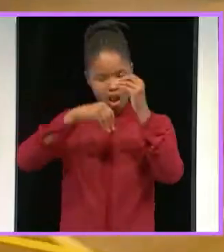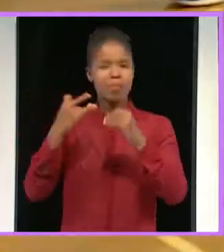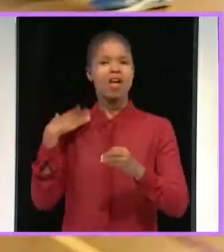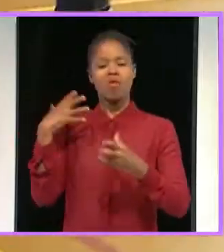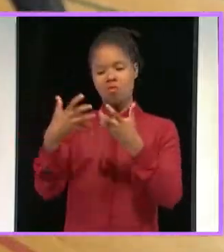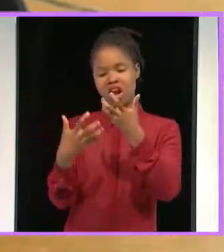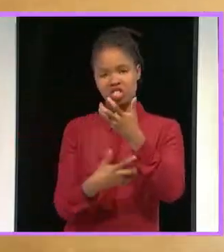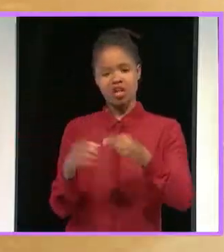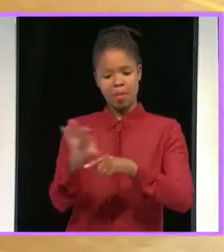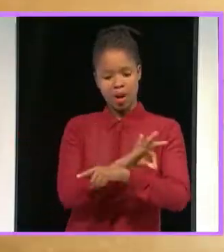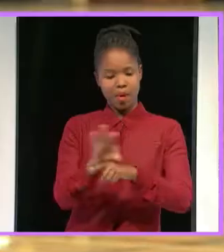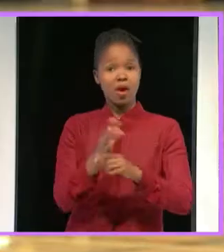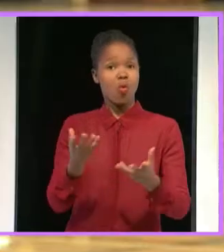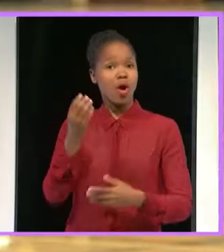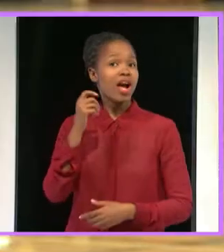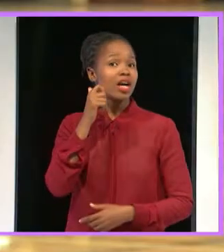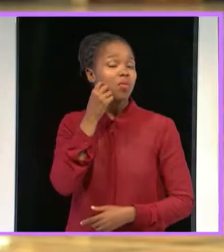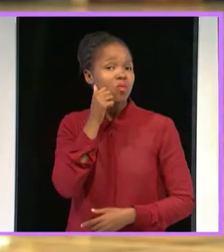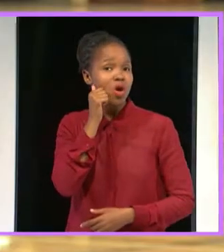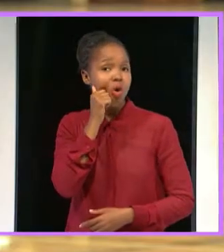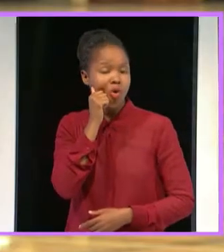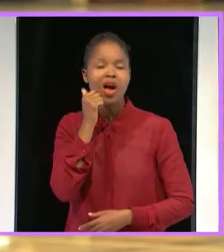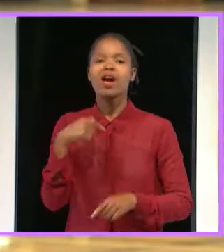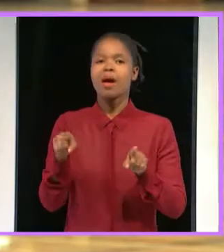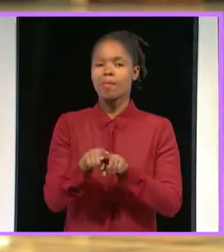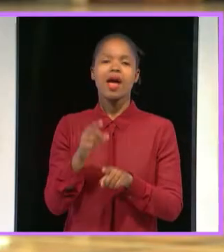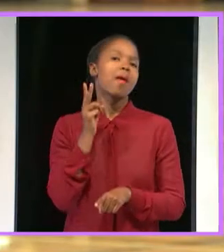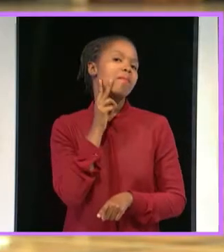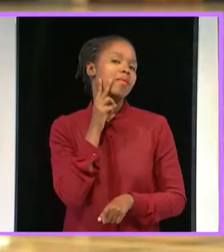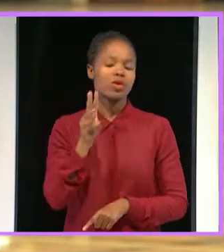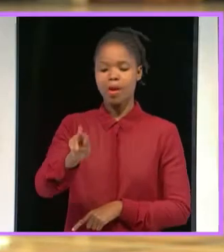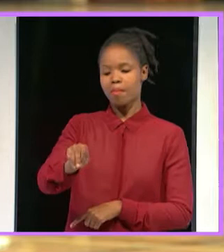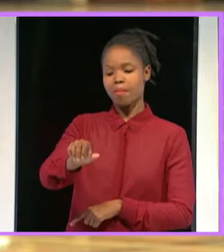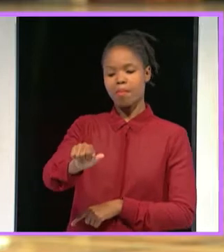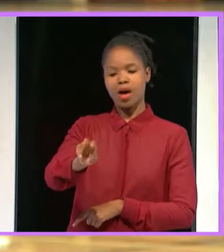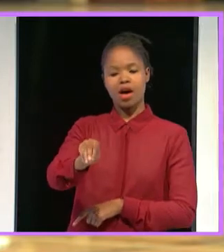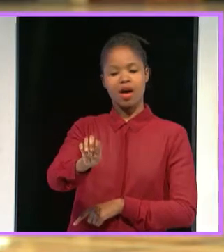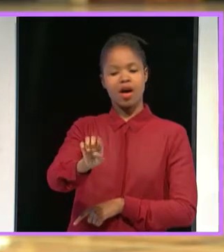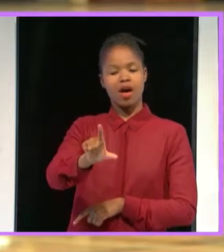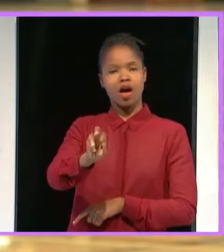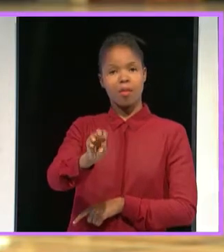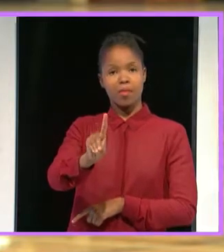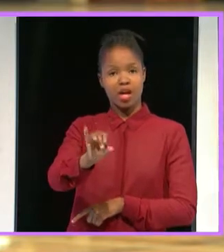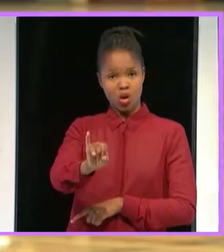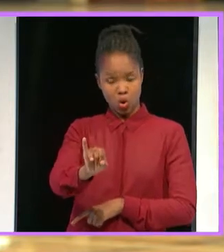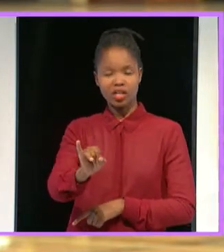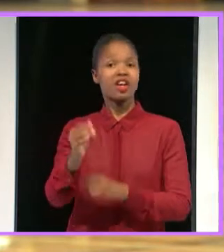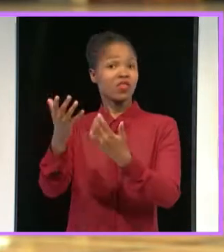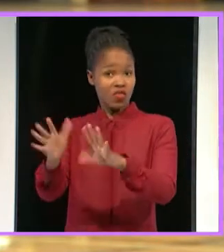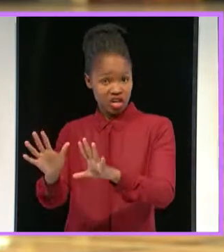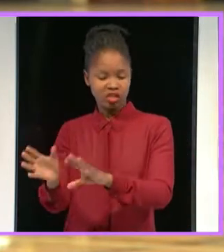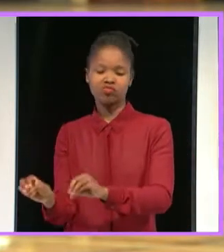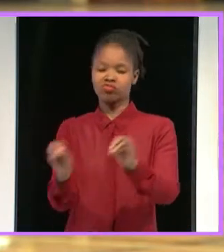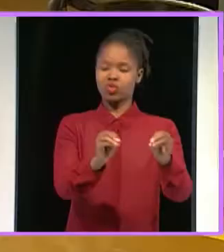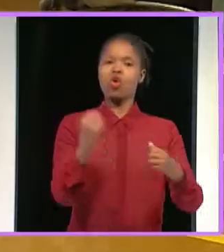engineering at Tshwane North College, which is in Mamelodi. And then I've went back to enroll. Then now I'm doing